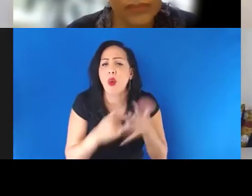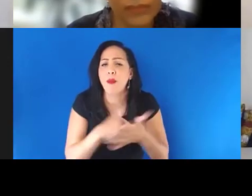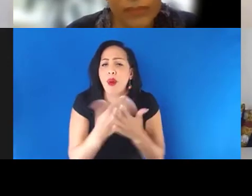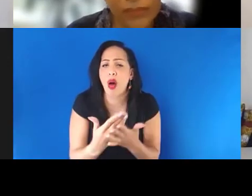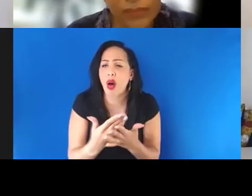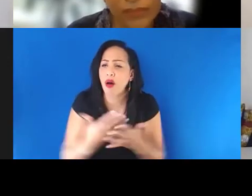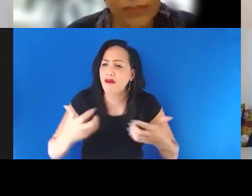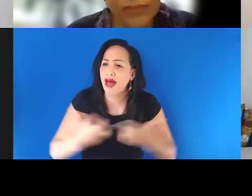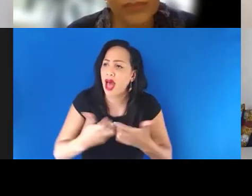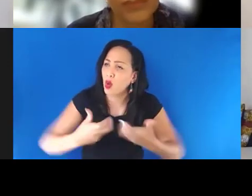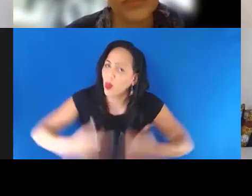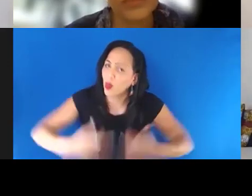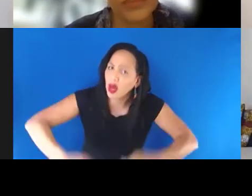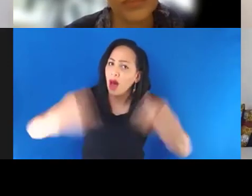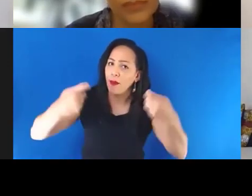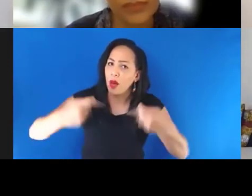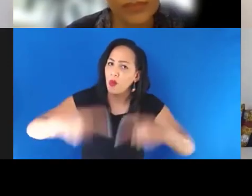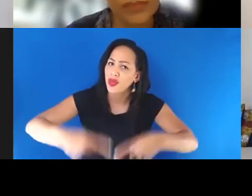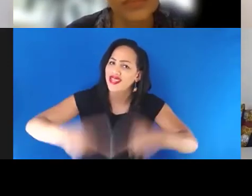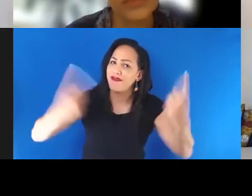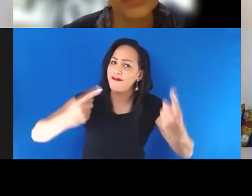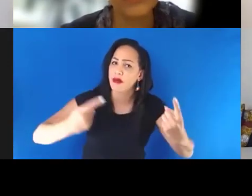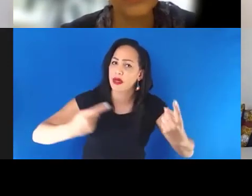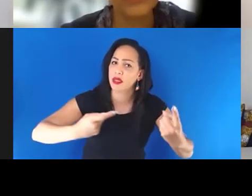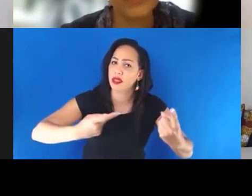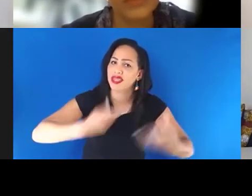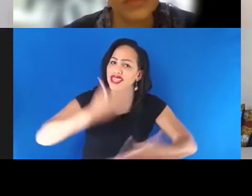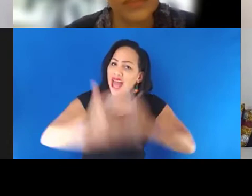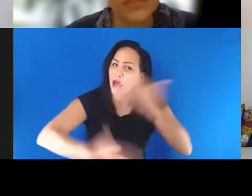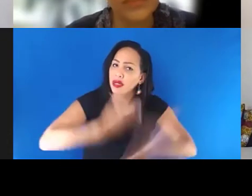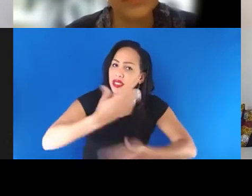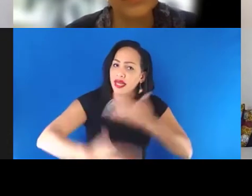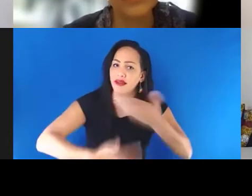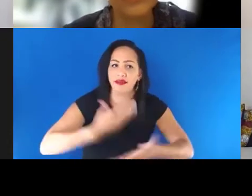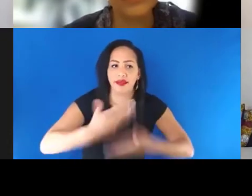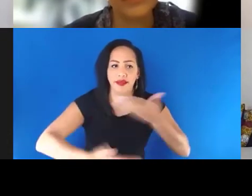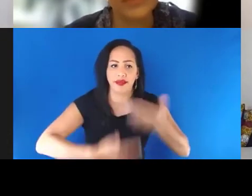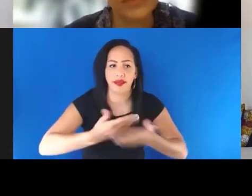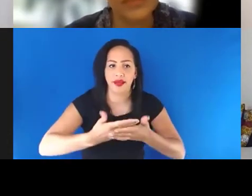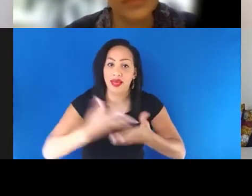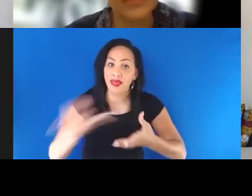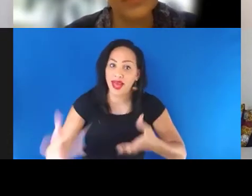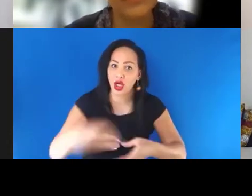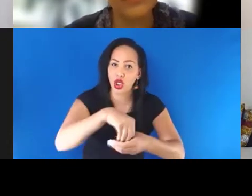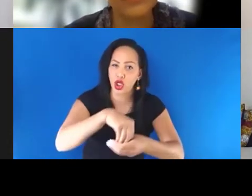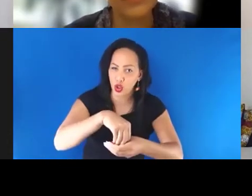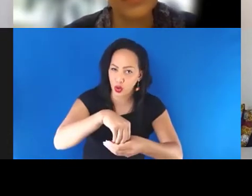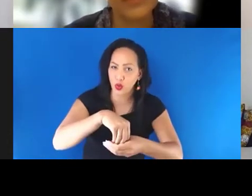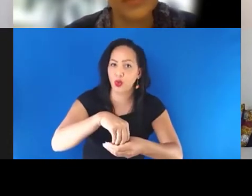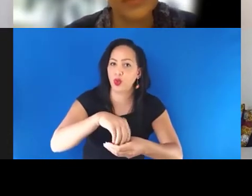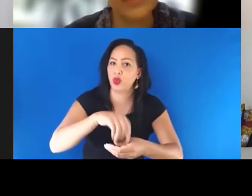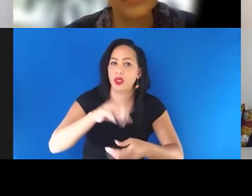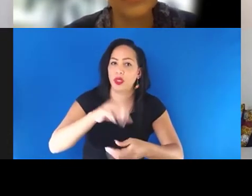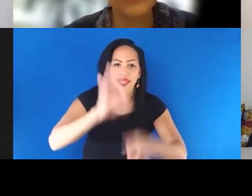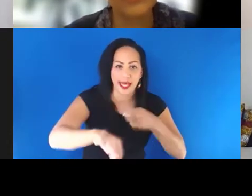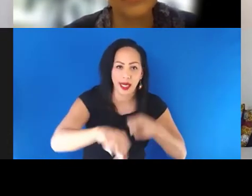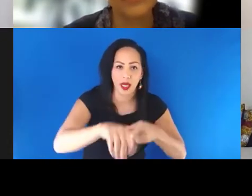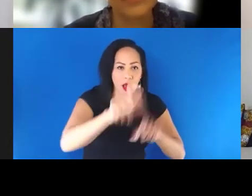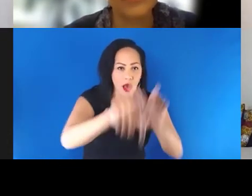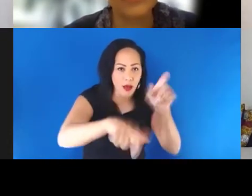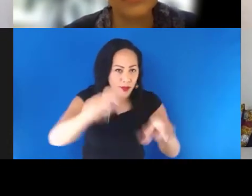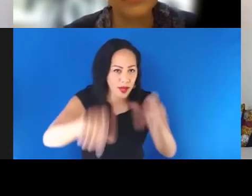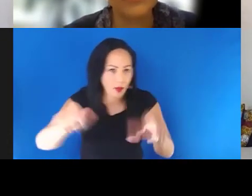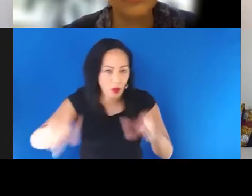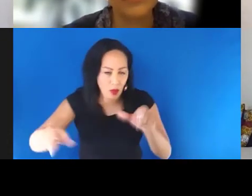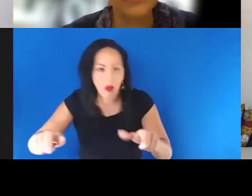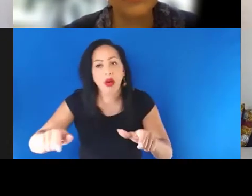with new and alternative narratives that talk about important work in development in ways that